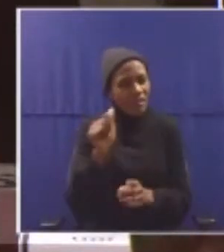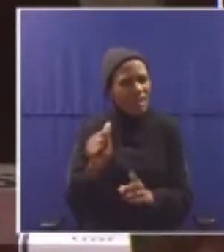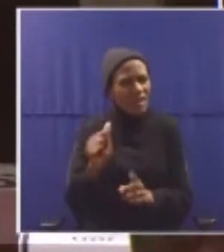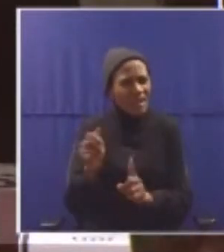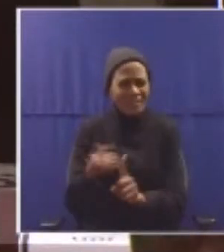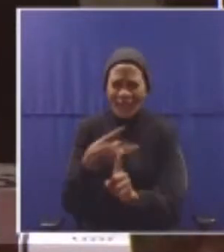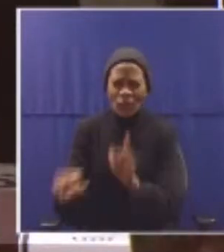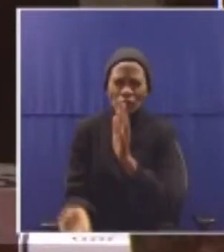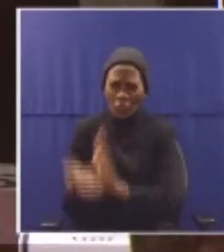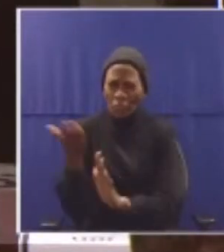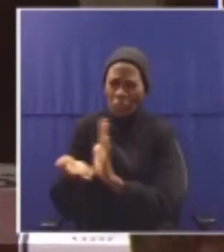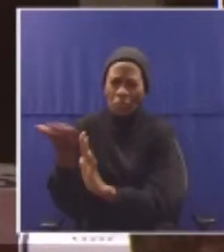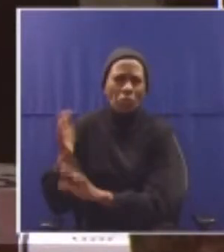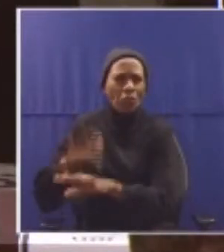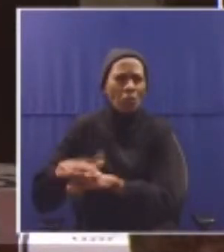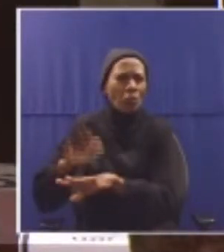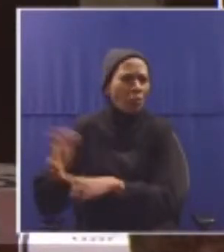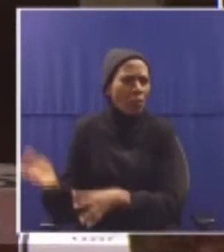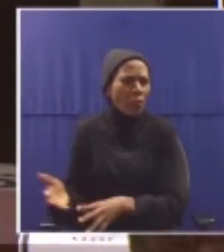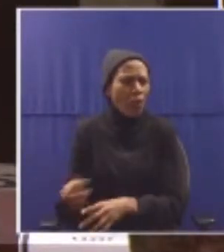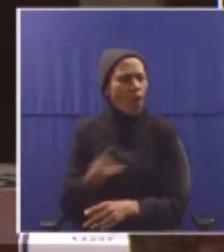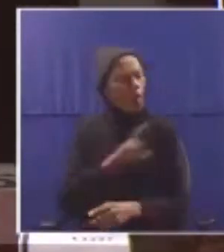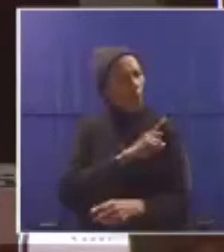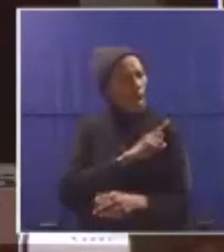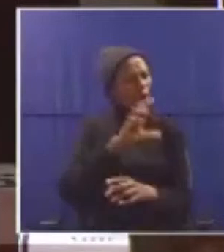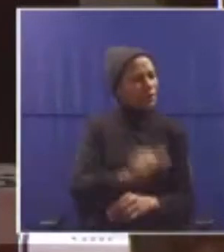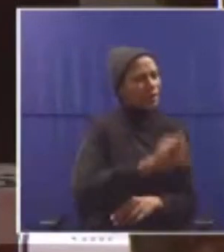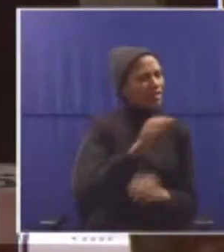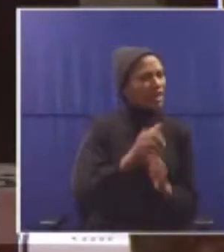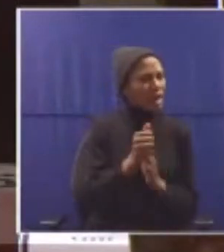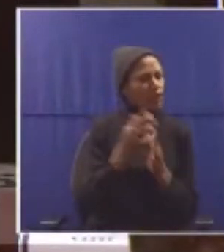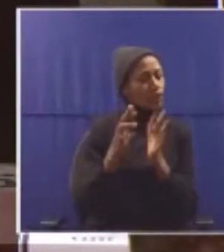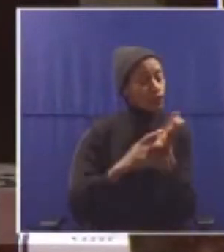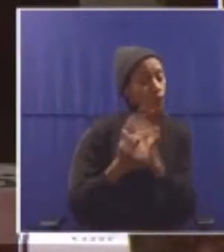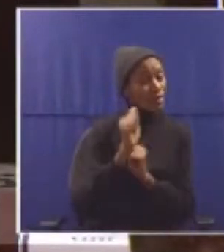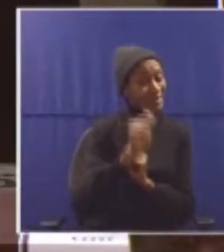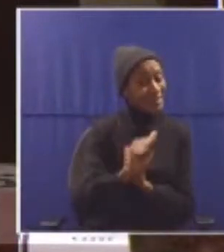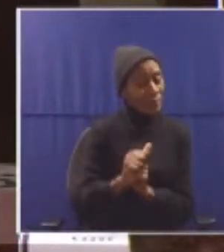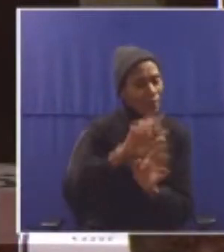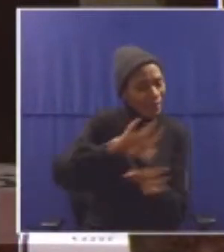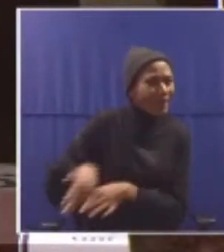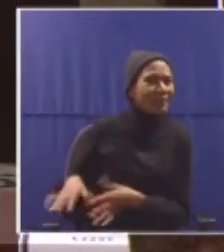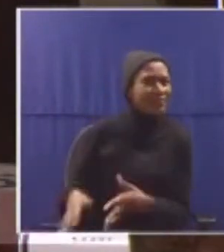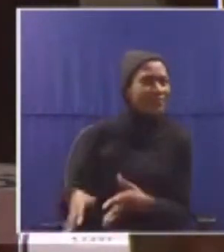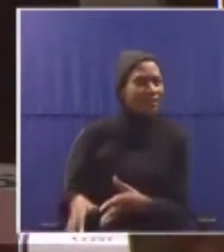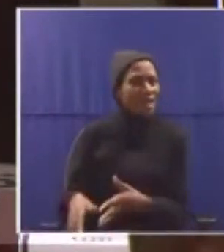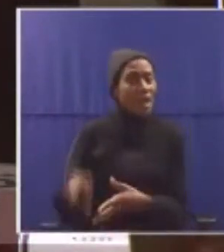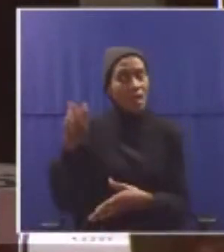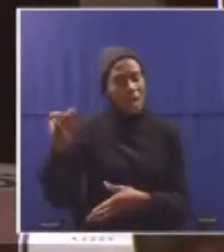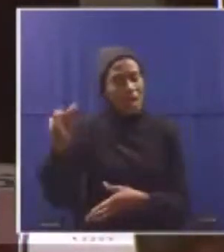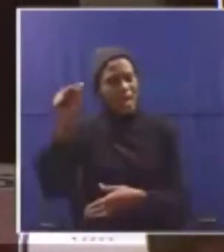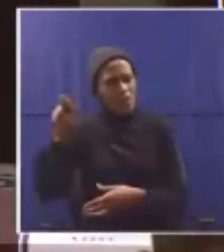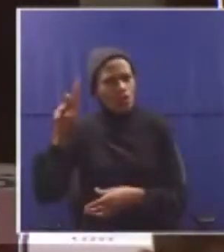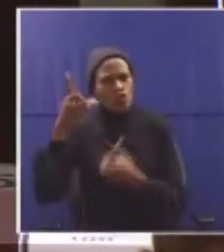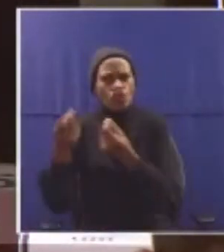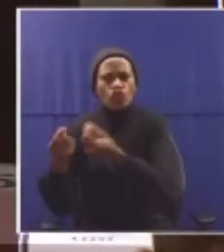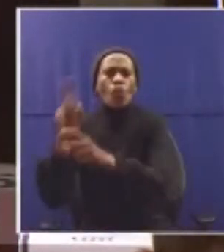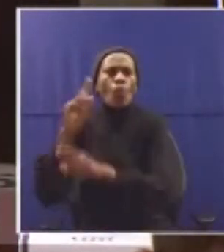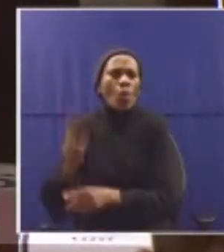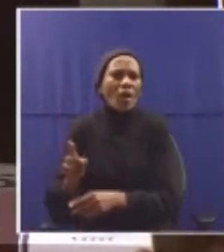has South Africa neglected its leadership role in the continent? And what does the AU need to do to reassert itself on